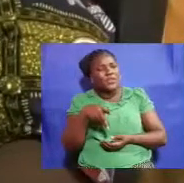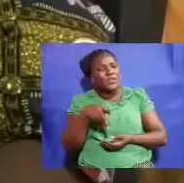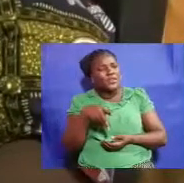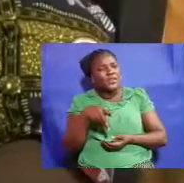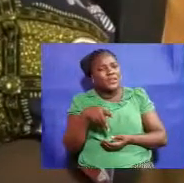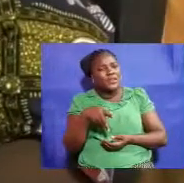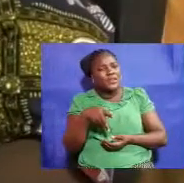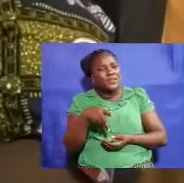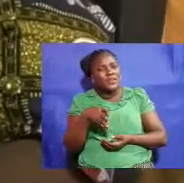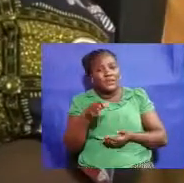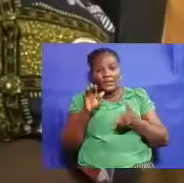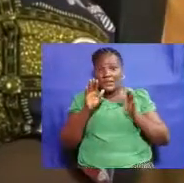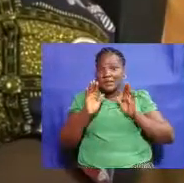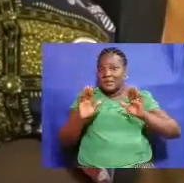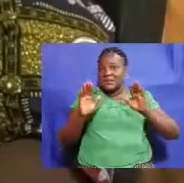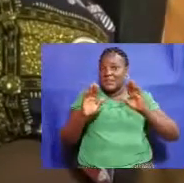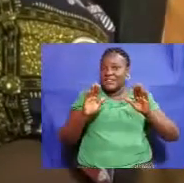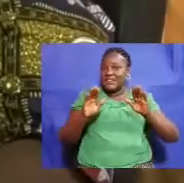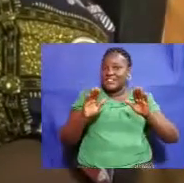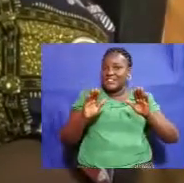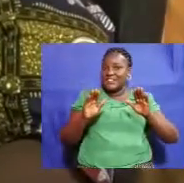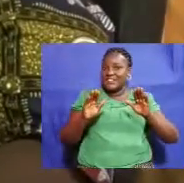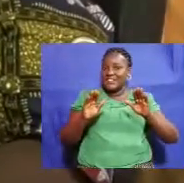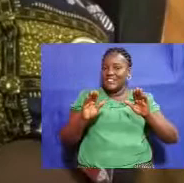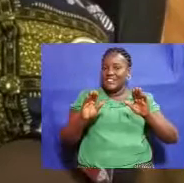H4P is a wonderful organization, and